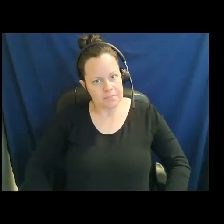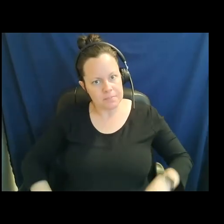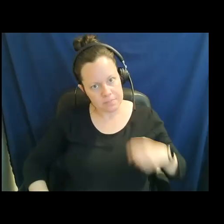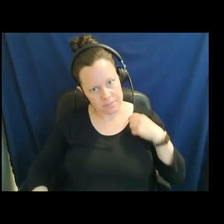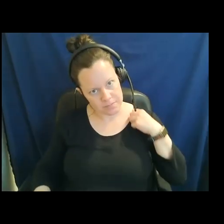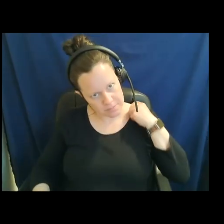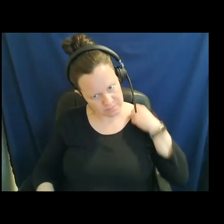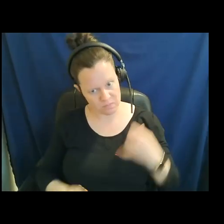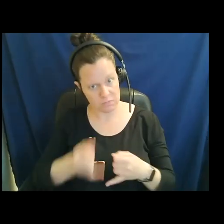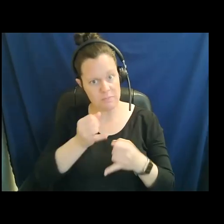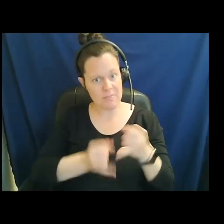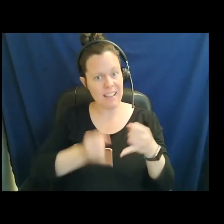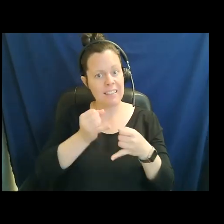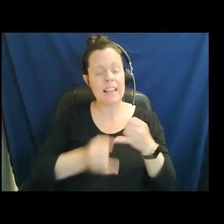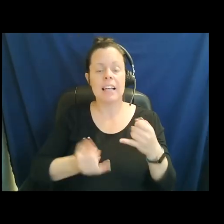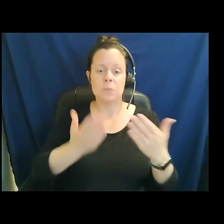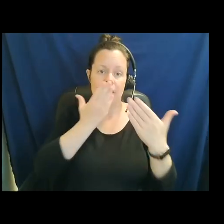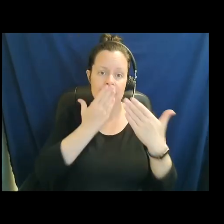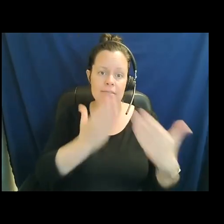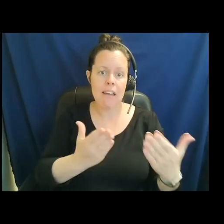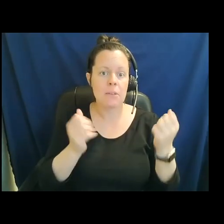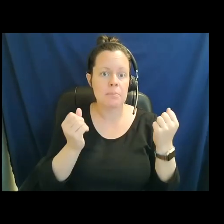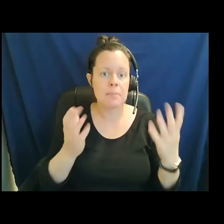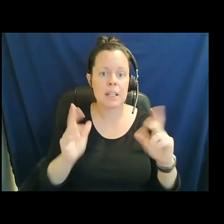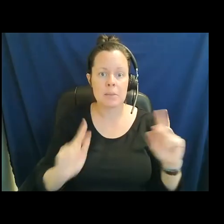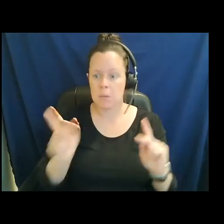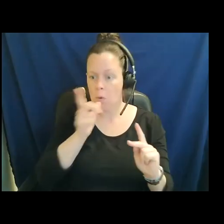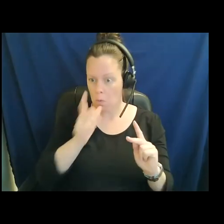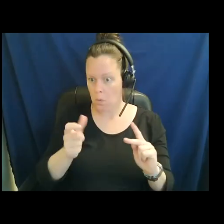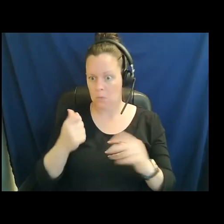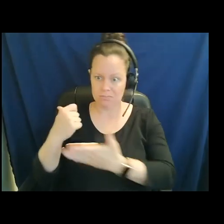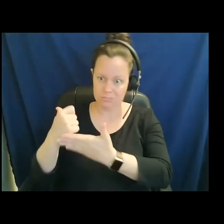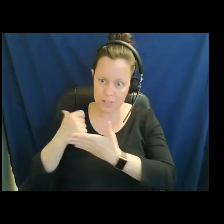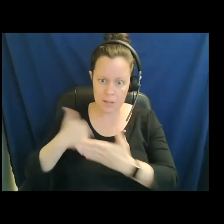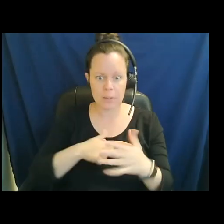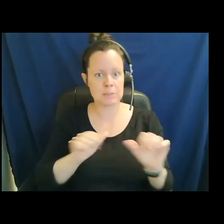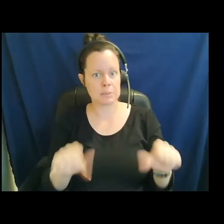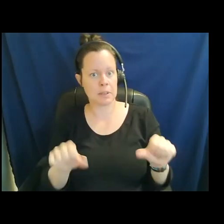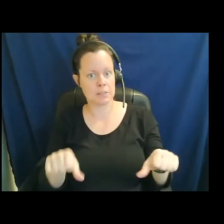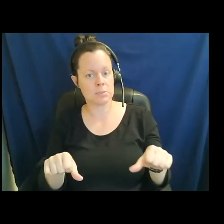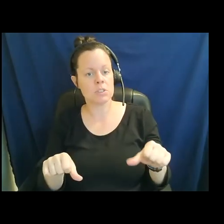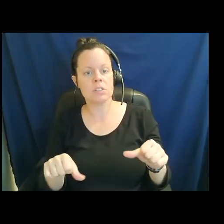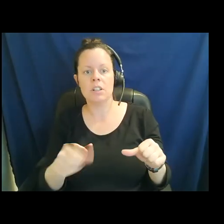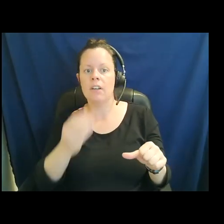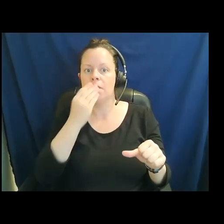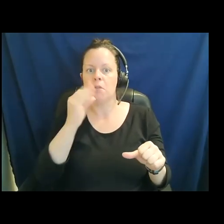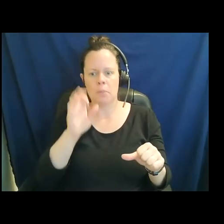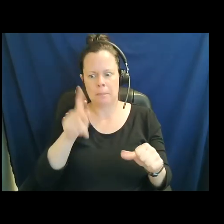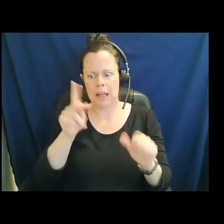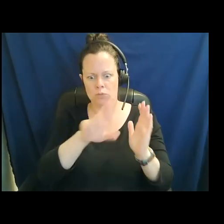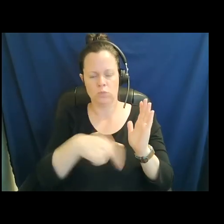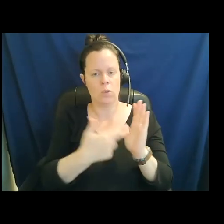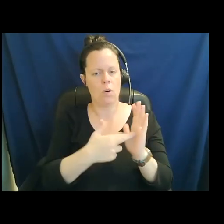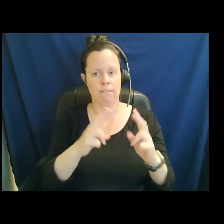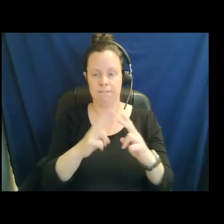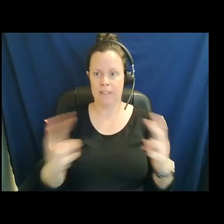Lastly, I just would like to thank the many people who are making this possible. Obviously, the food bank's role is very visible in this